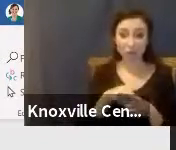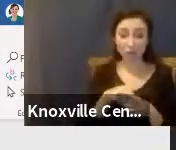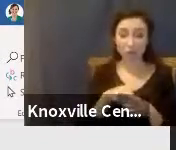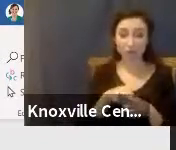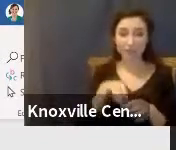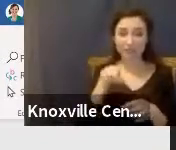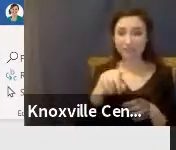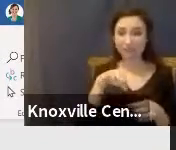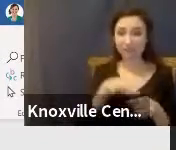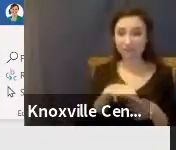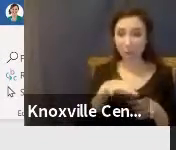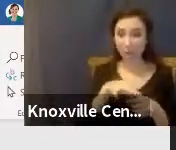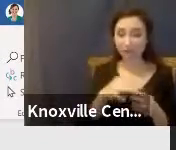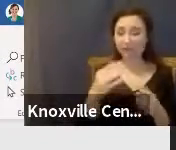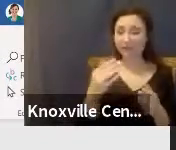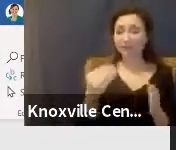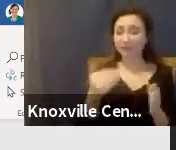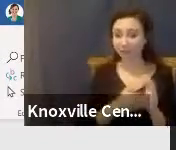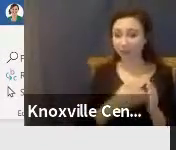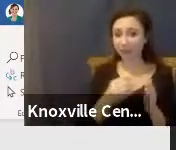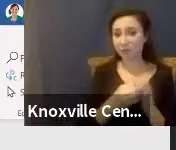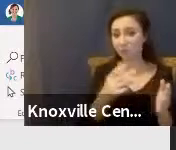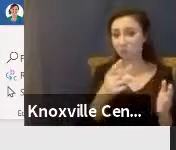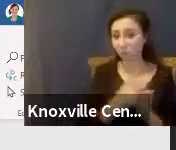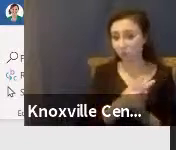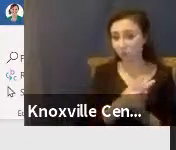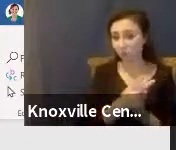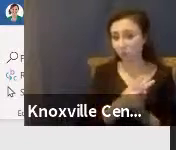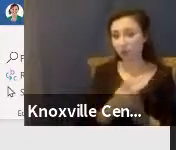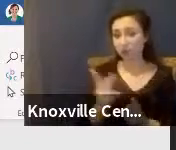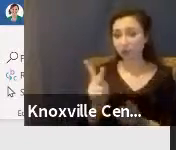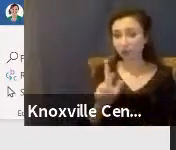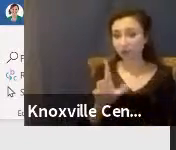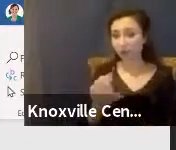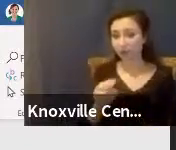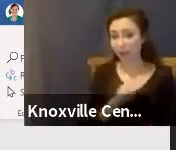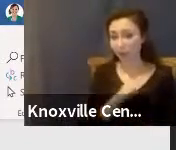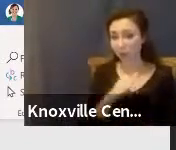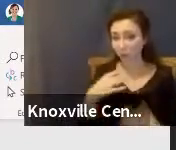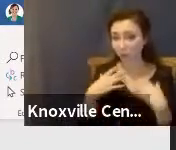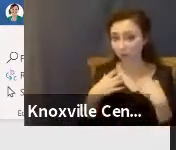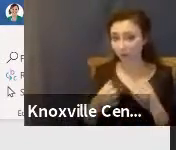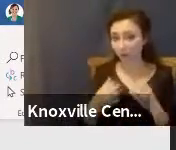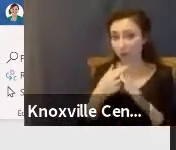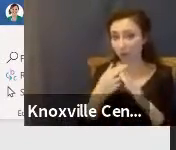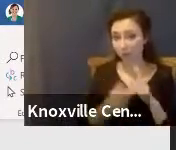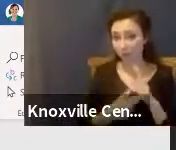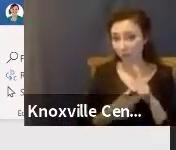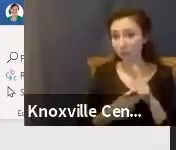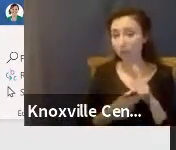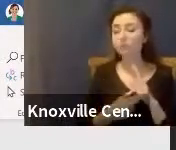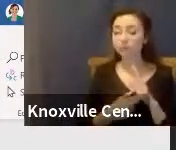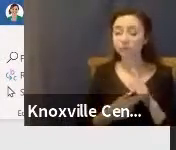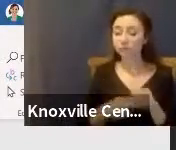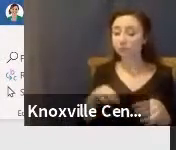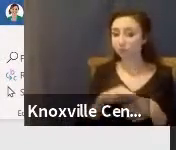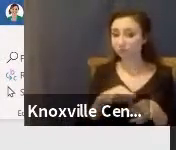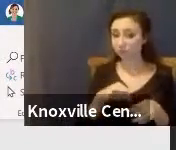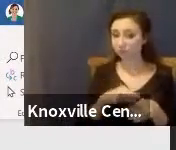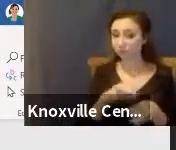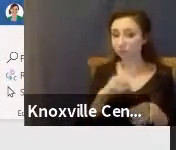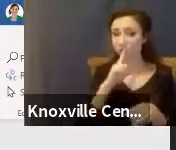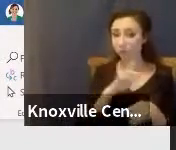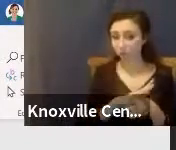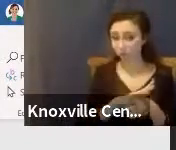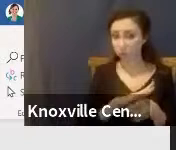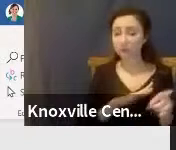is voting for, again, approval of the Knox County Board of Health rules as a vote in the affirmative.